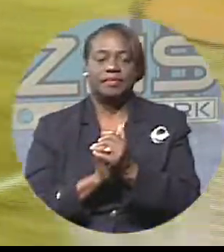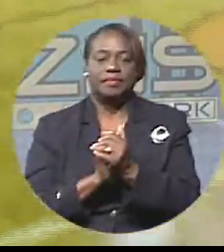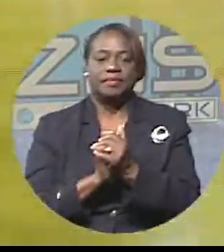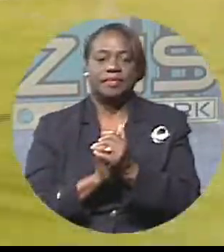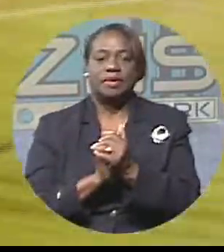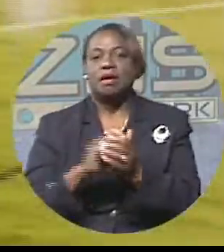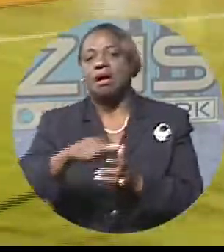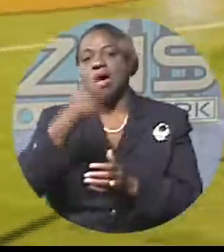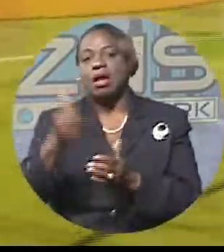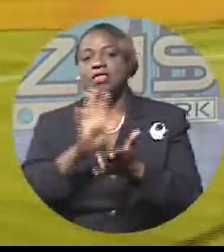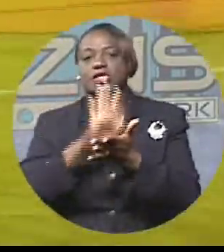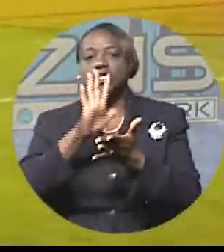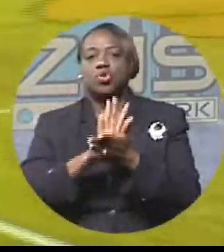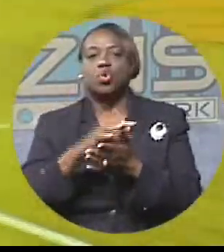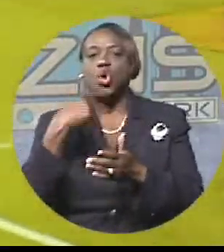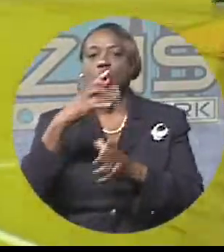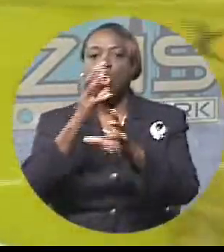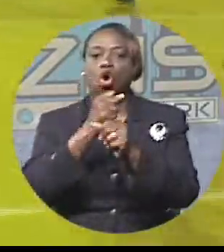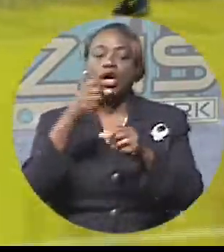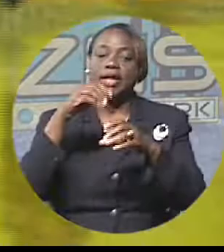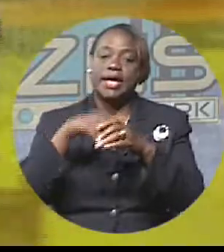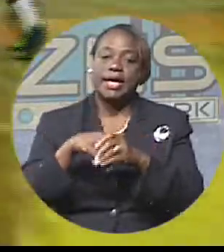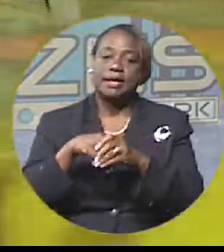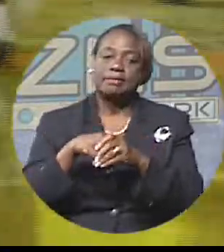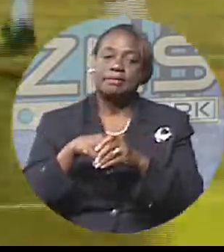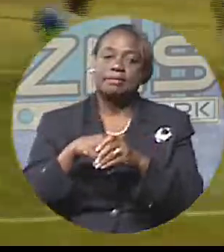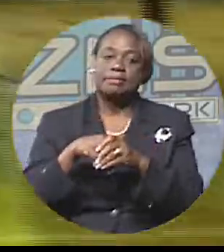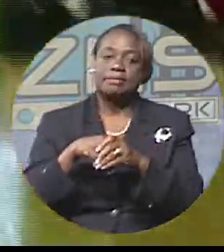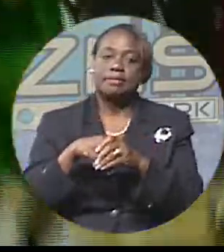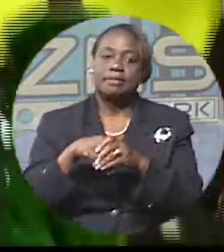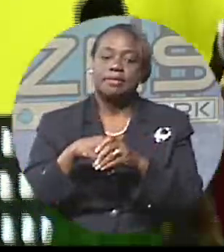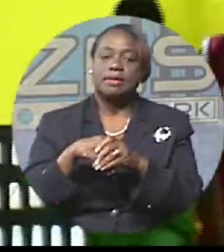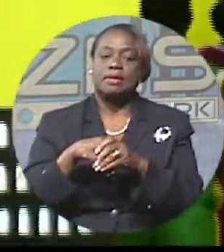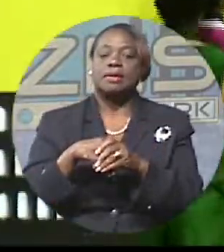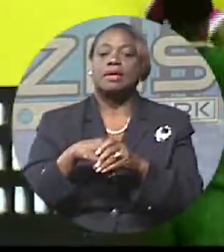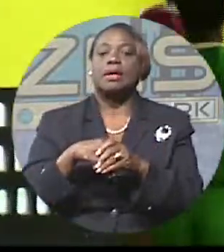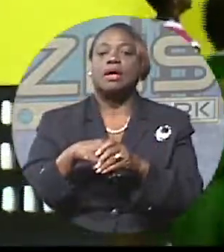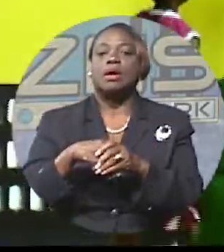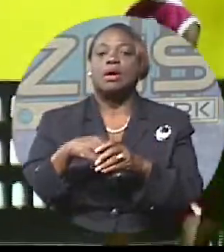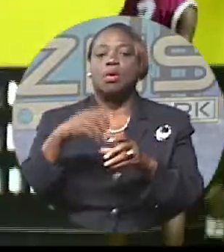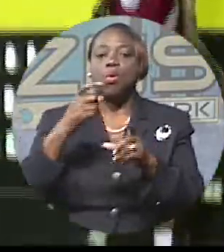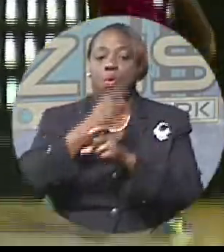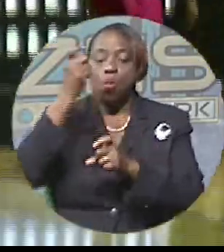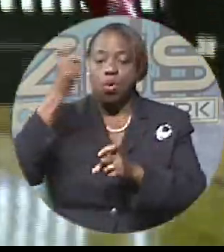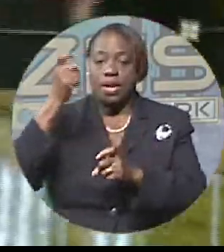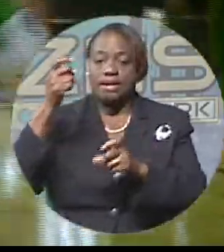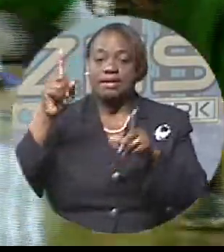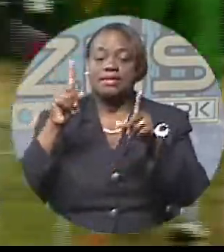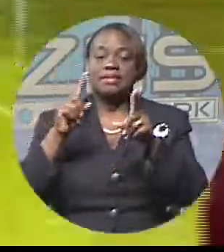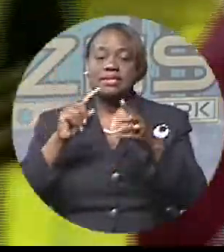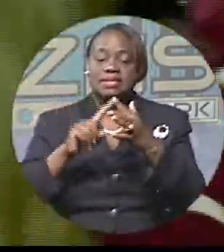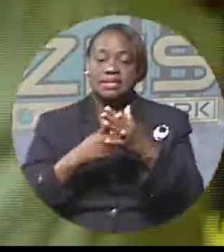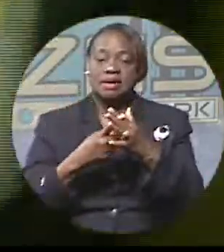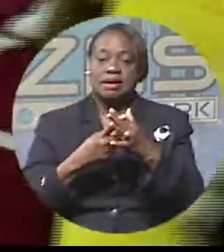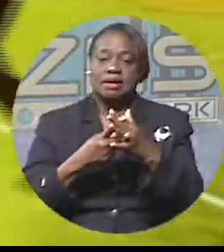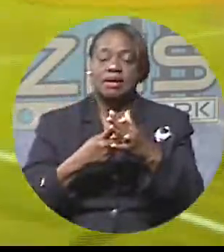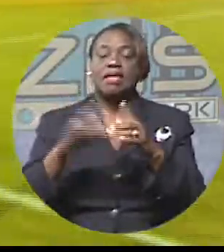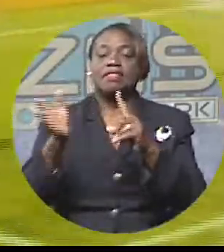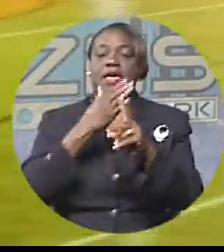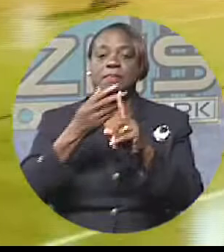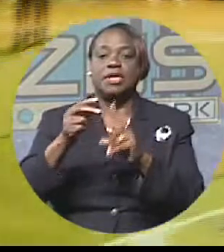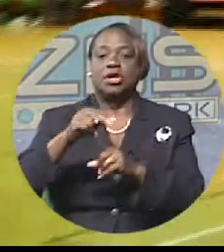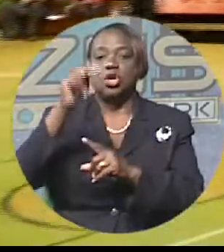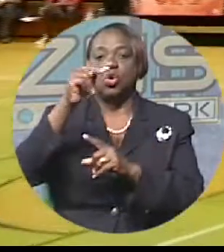Was another school who got in due to Grand Bahama's absence, and they too got off to a winning start, knocking off North Andrews